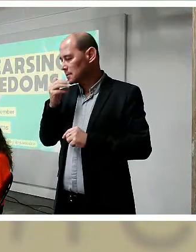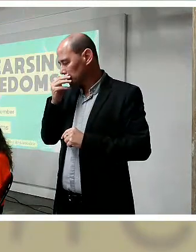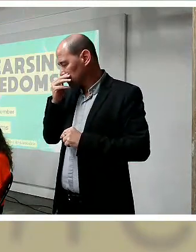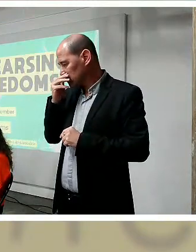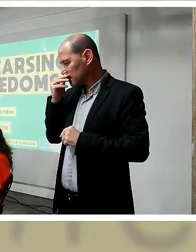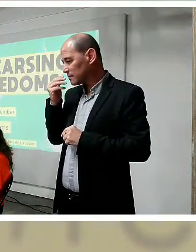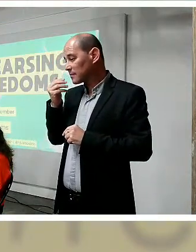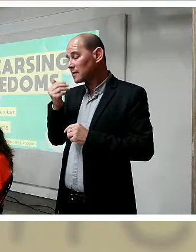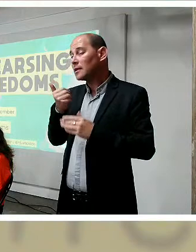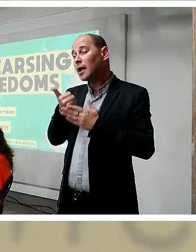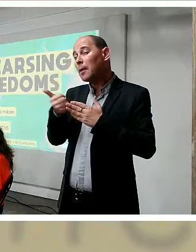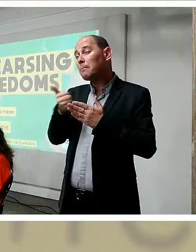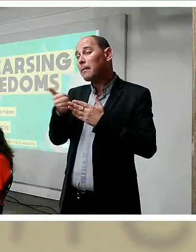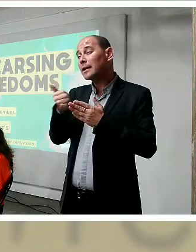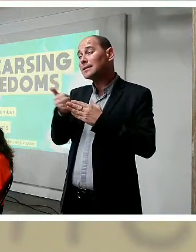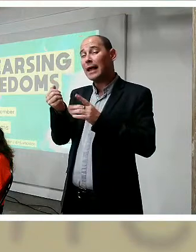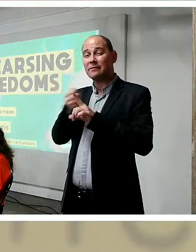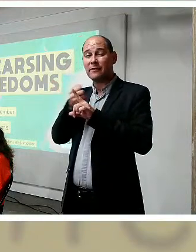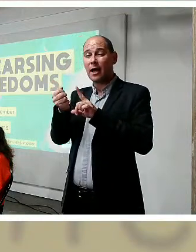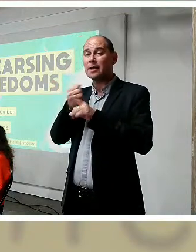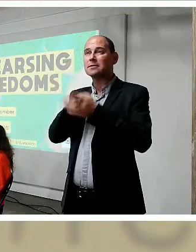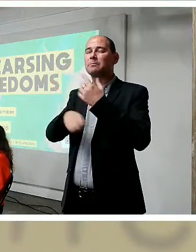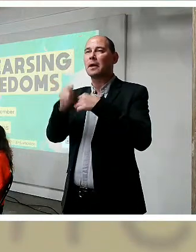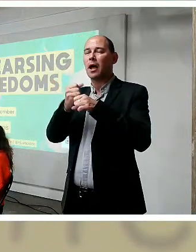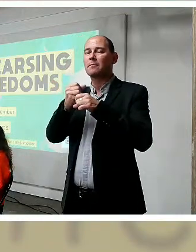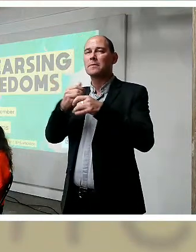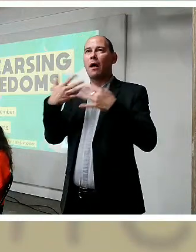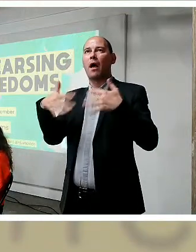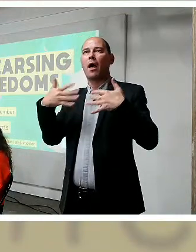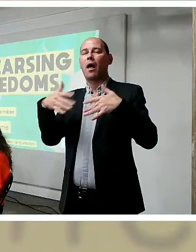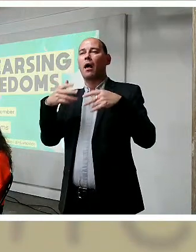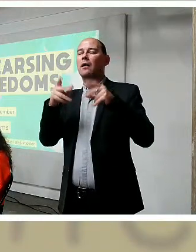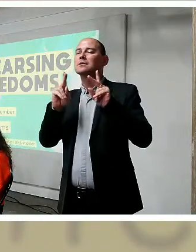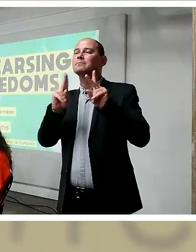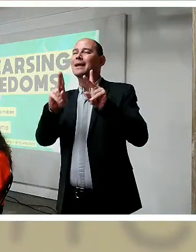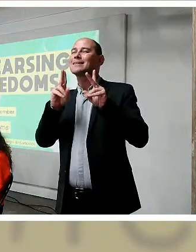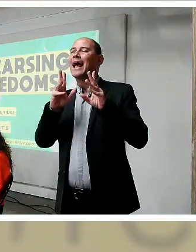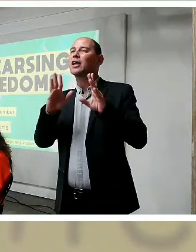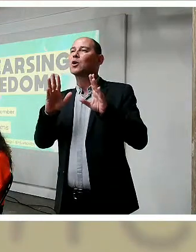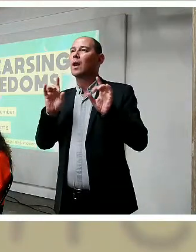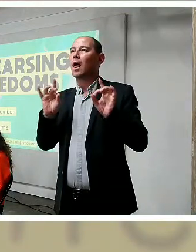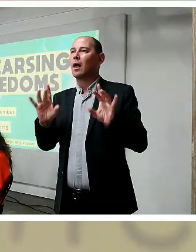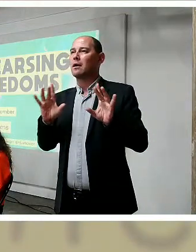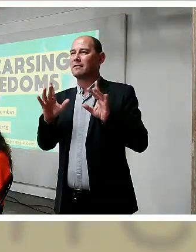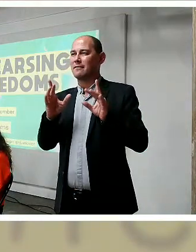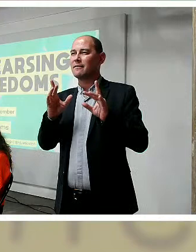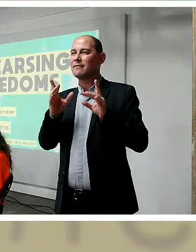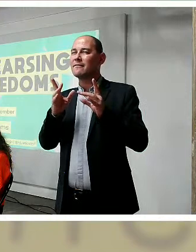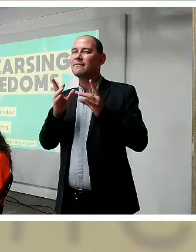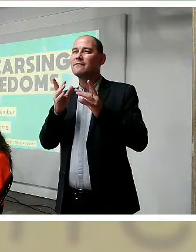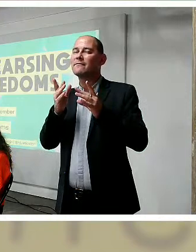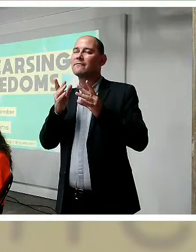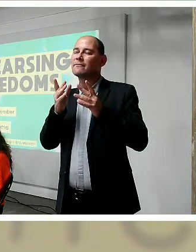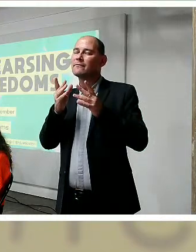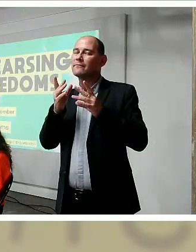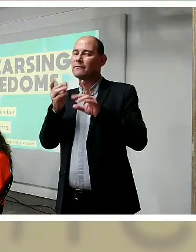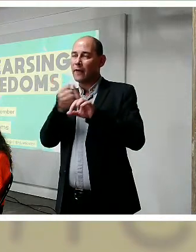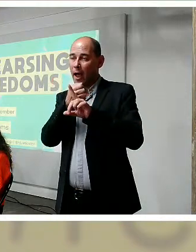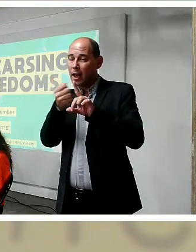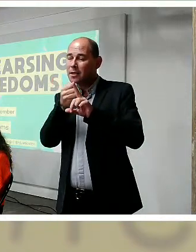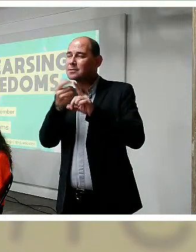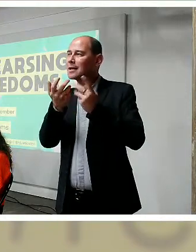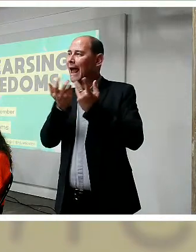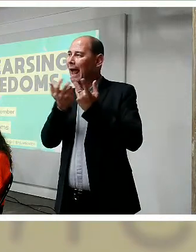is transformed into forms of spectacular violence, and how maybe we needed to intercept that by figuring out